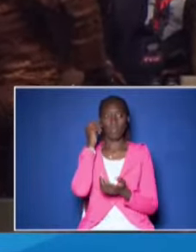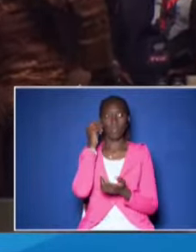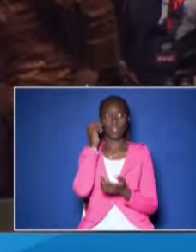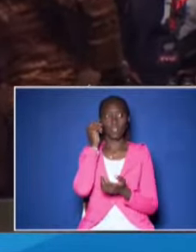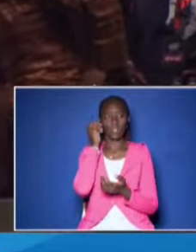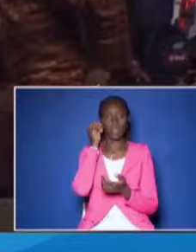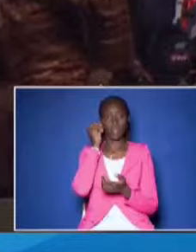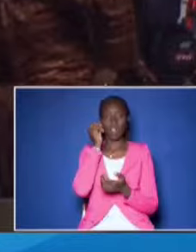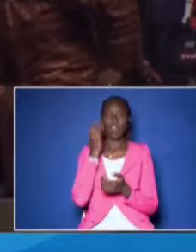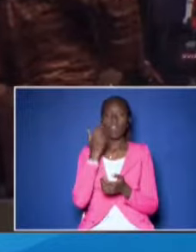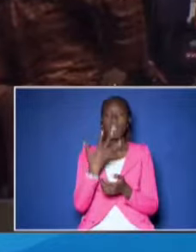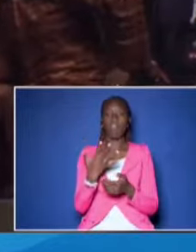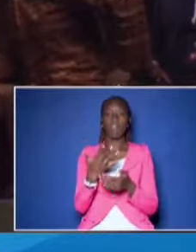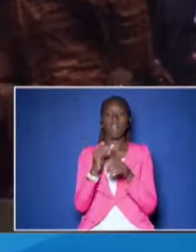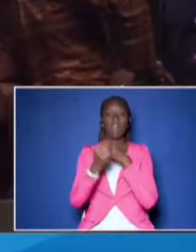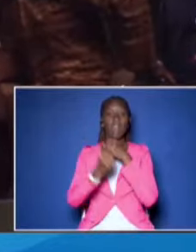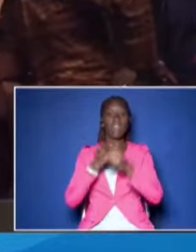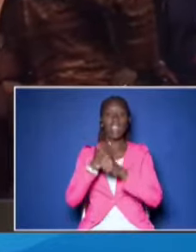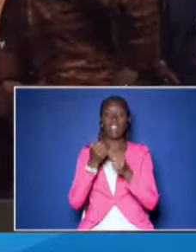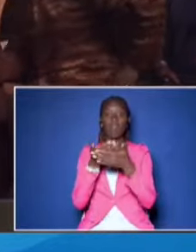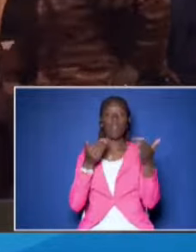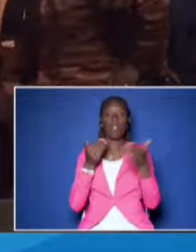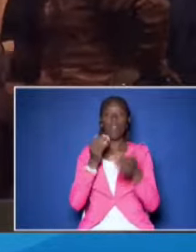500 years before